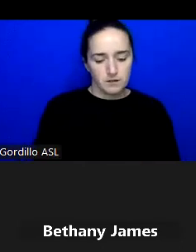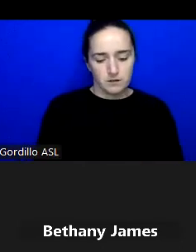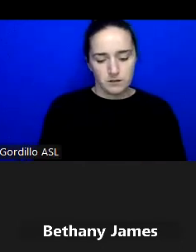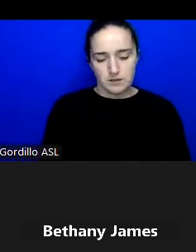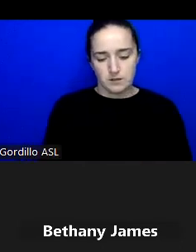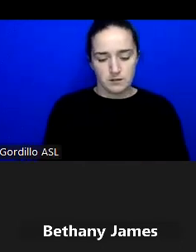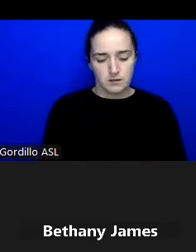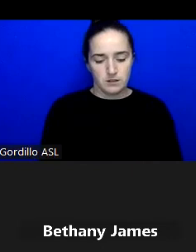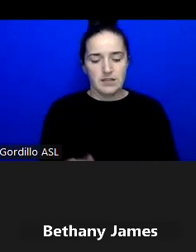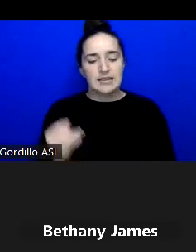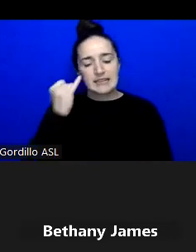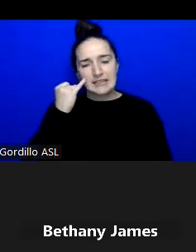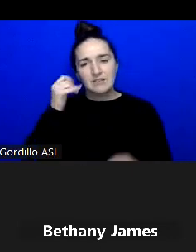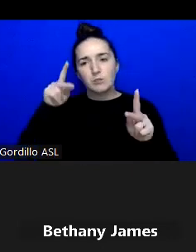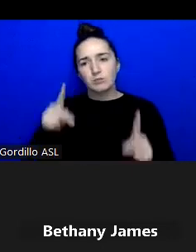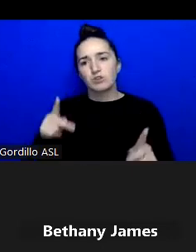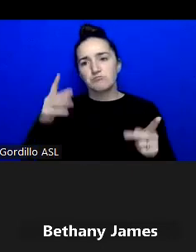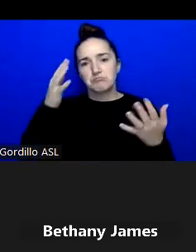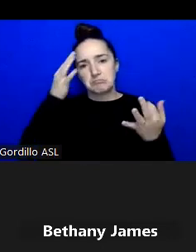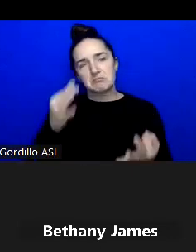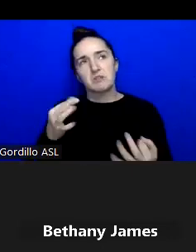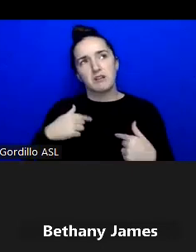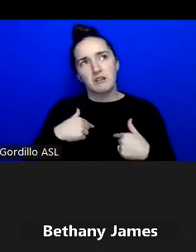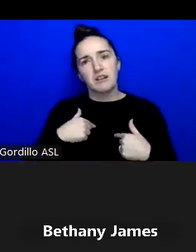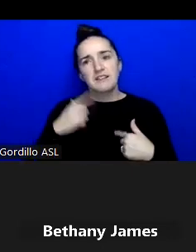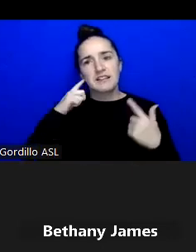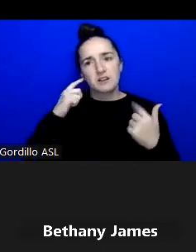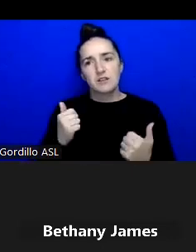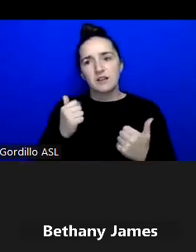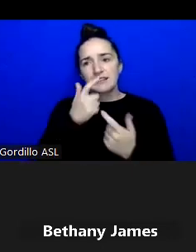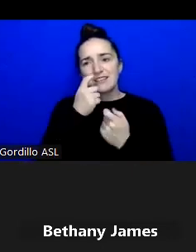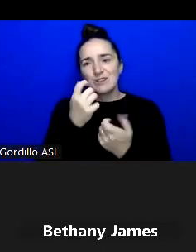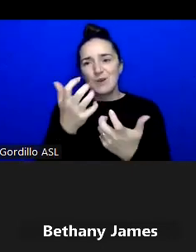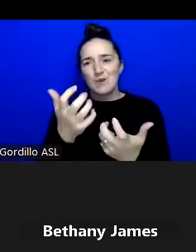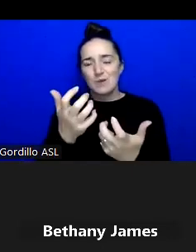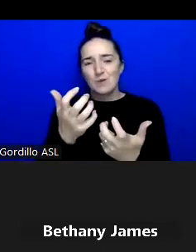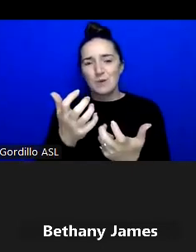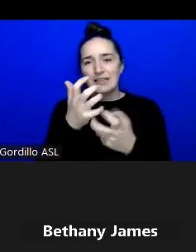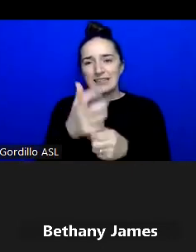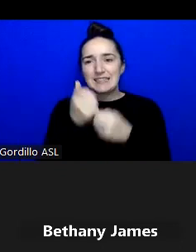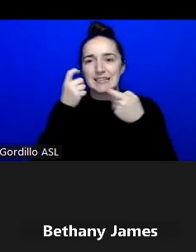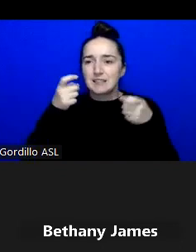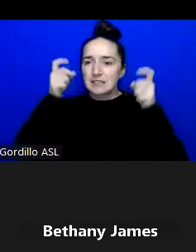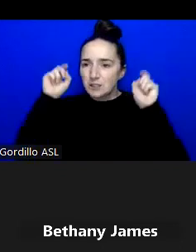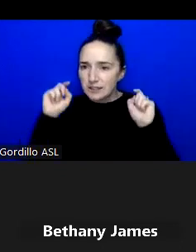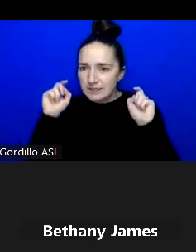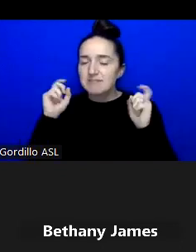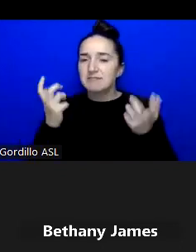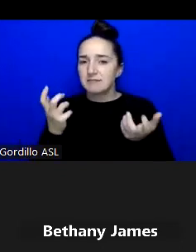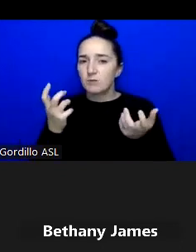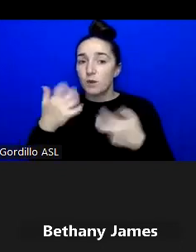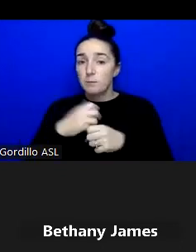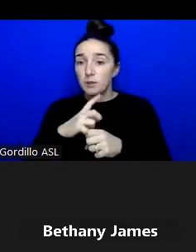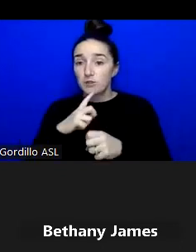decides, hey, I have a hearing loss, I am interested in pursuing treatment with hearing aids, we want to verify that when we are fitting them with